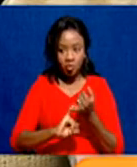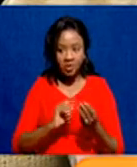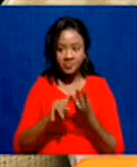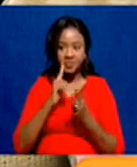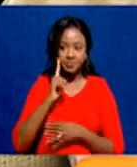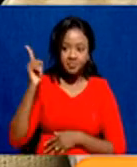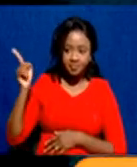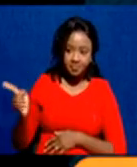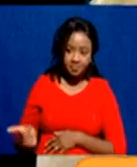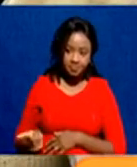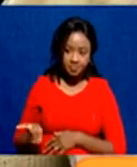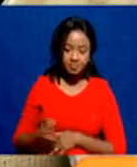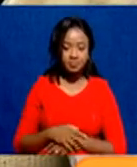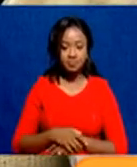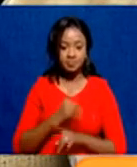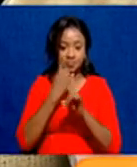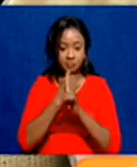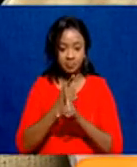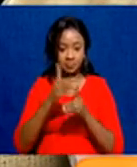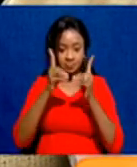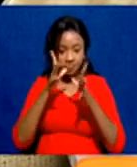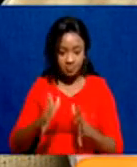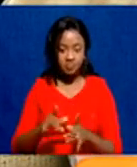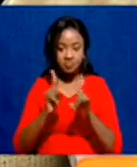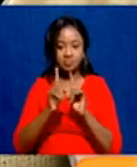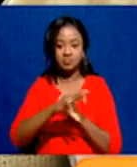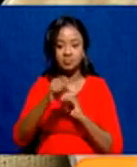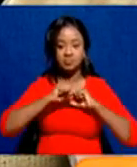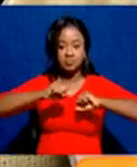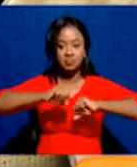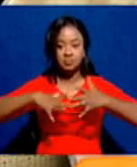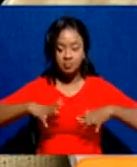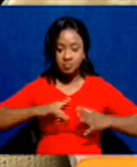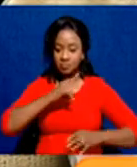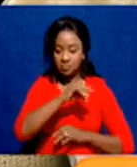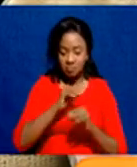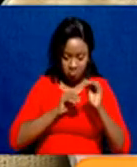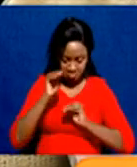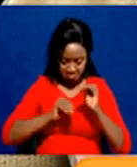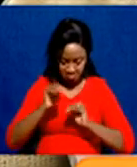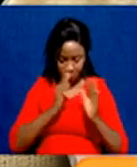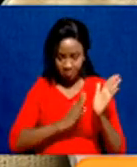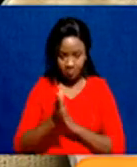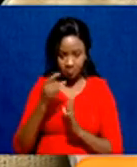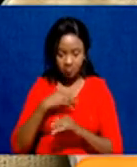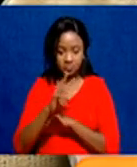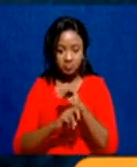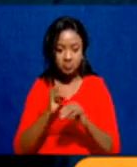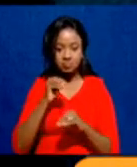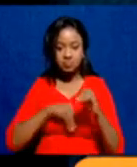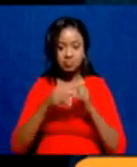some county officials and some of the directors of the companies be charged with conspiracy to commit an offence of